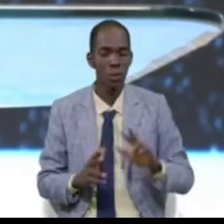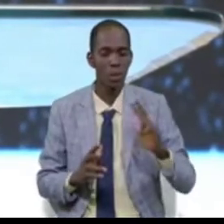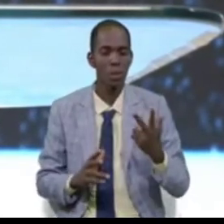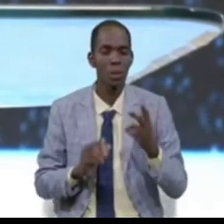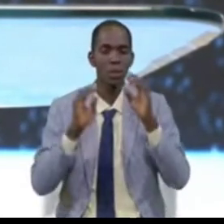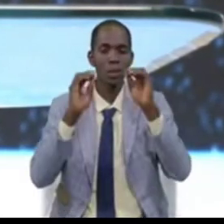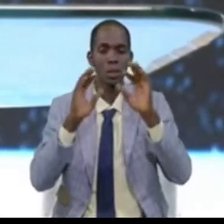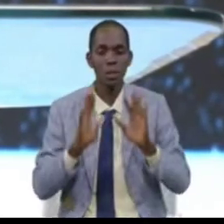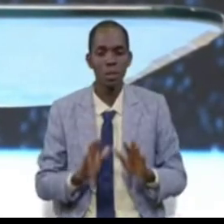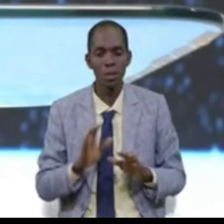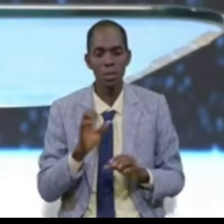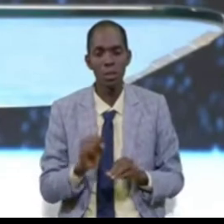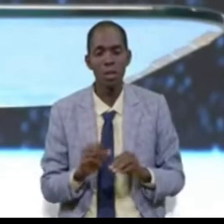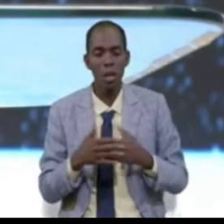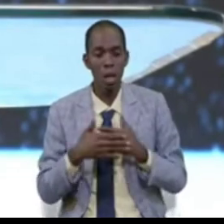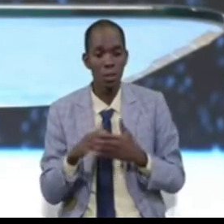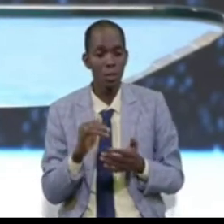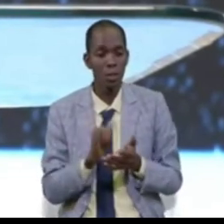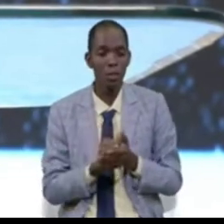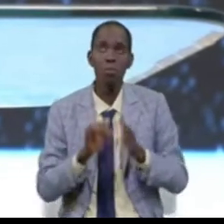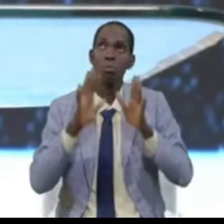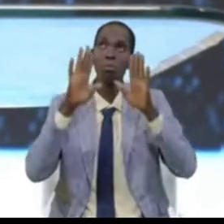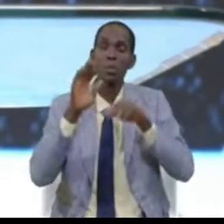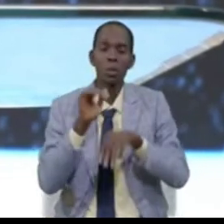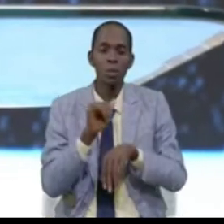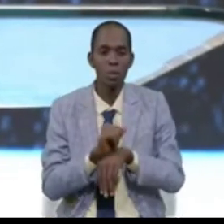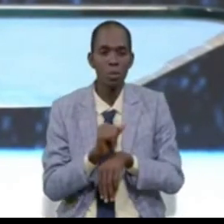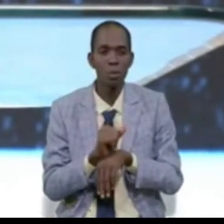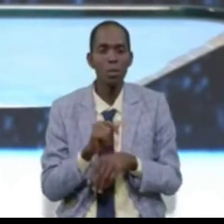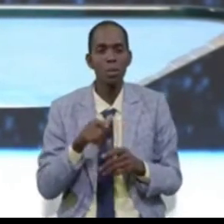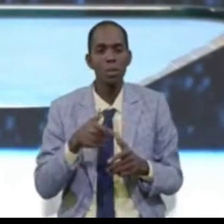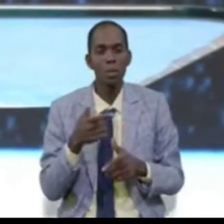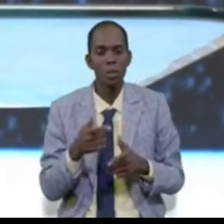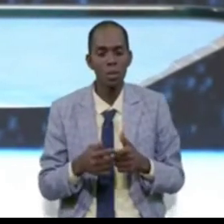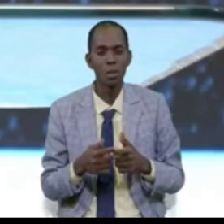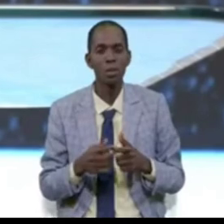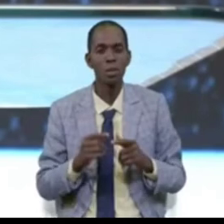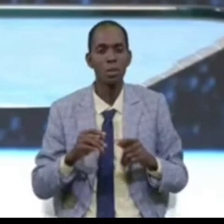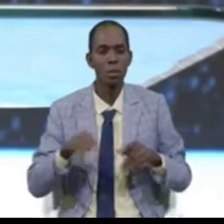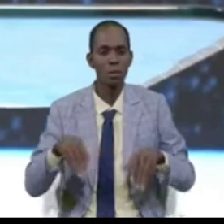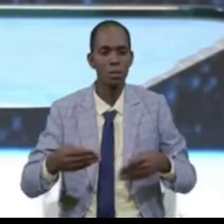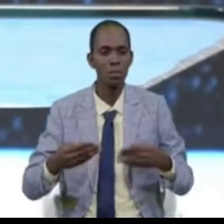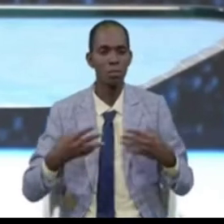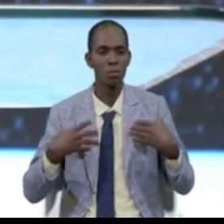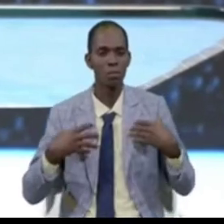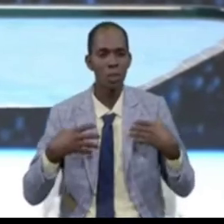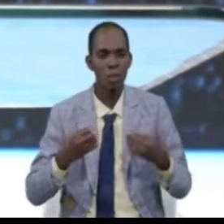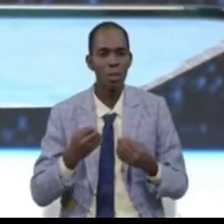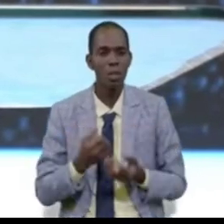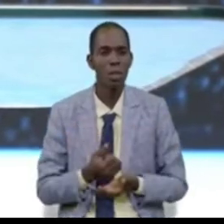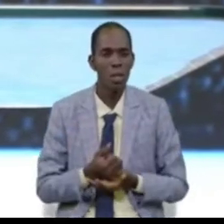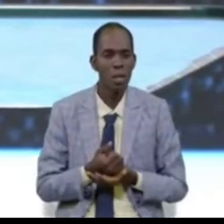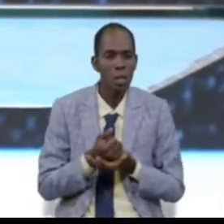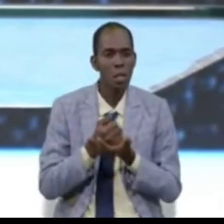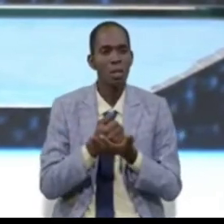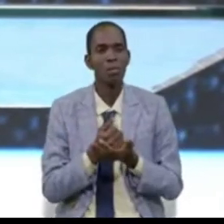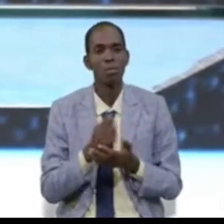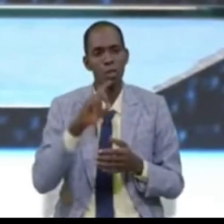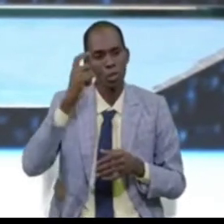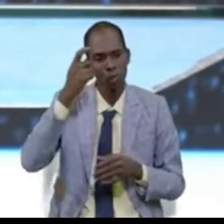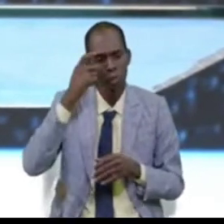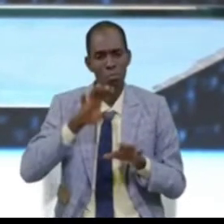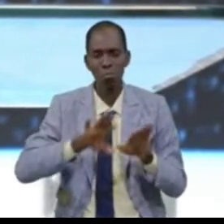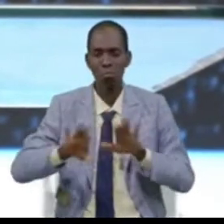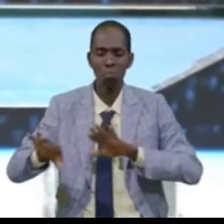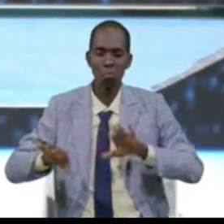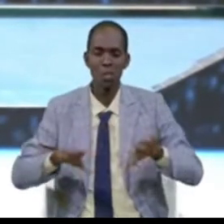teachers, after that, miracles, then gifts of healing, helps, governments, diversities